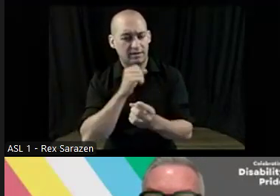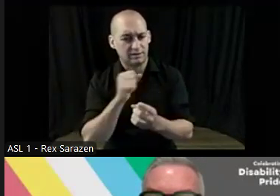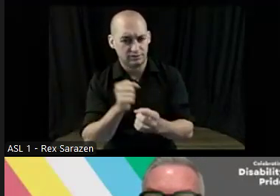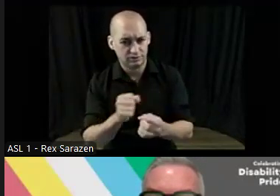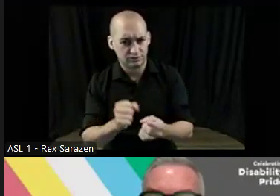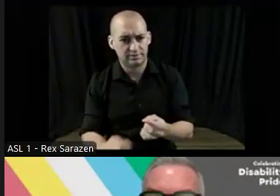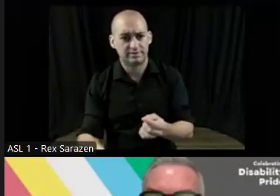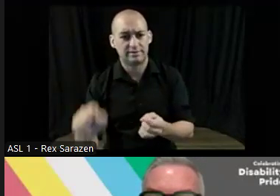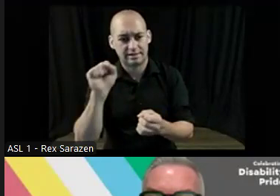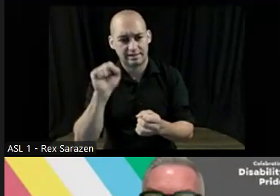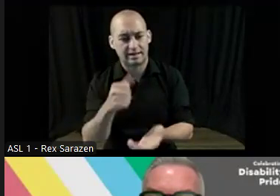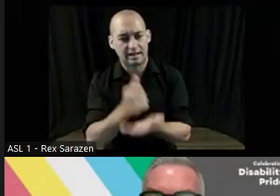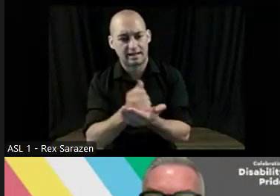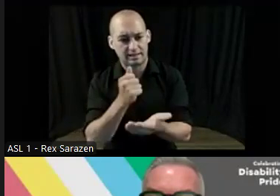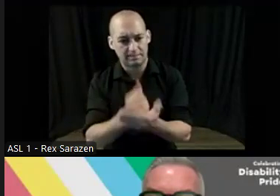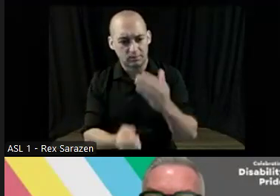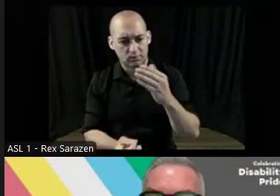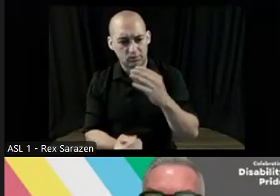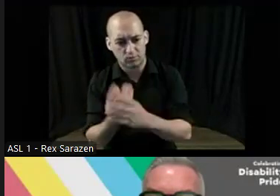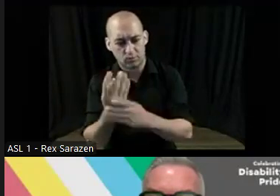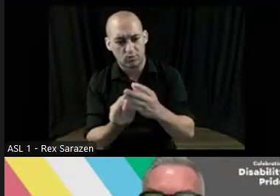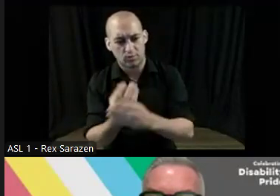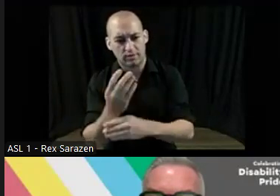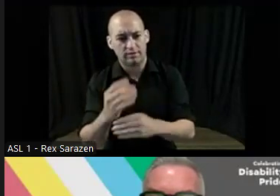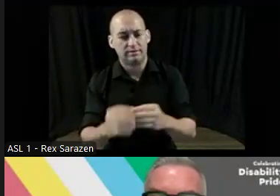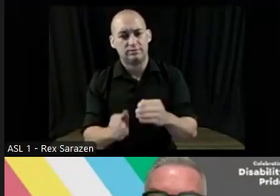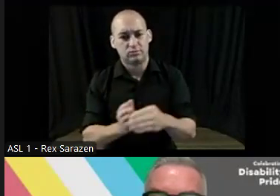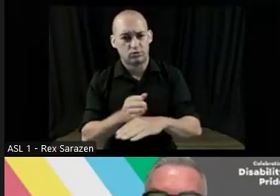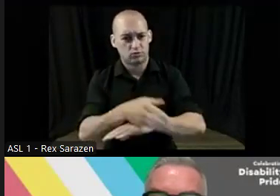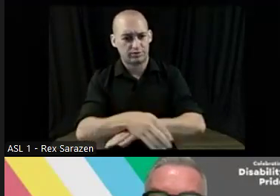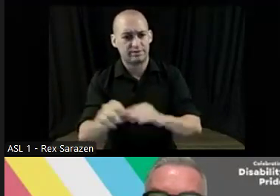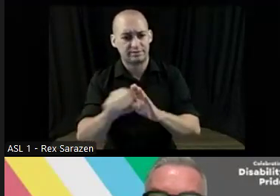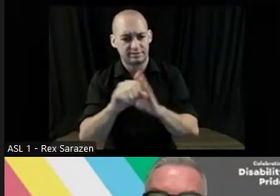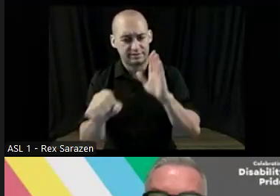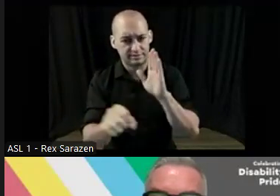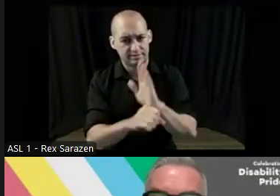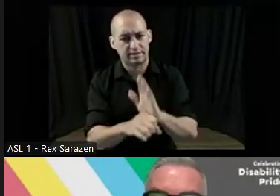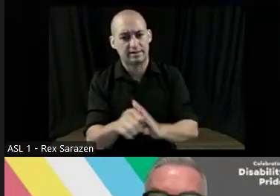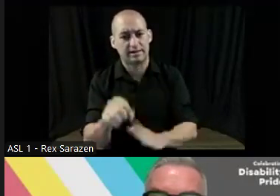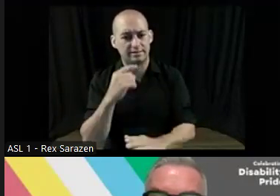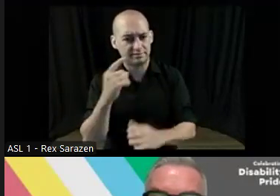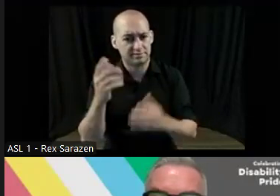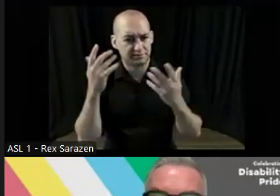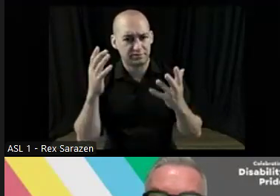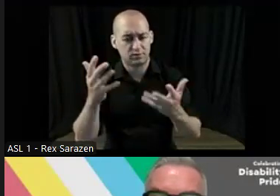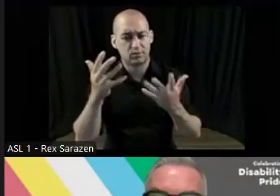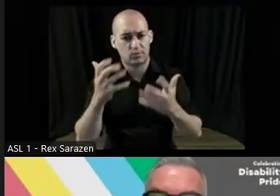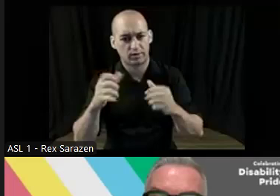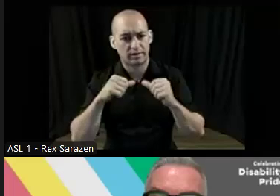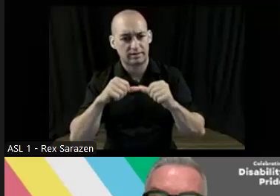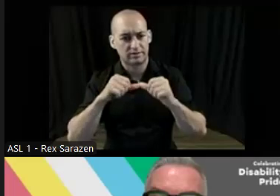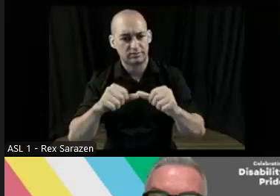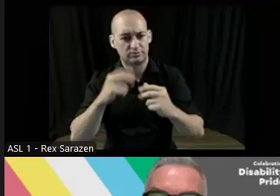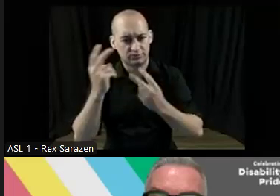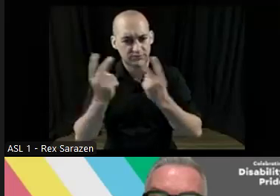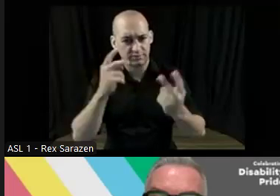can help grow and expand across the state. And like I said, I also want to continue to attend these